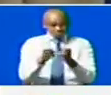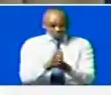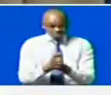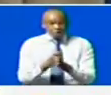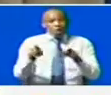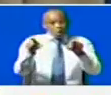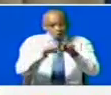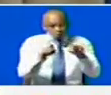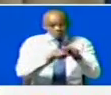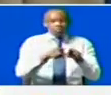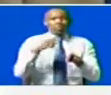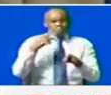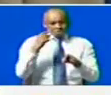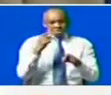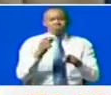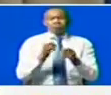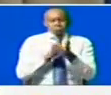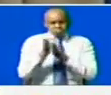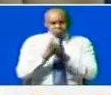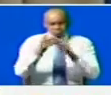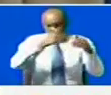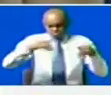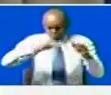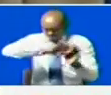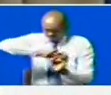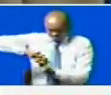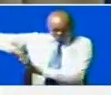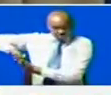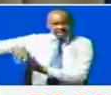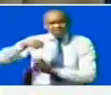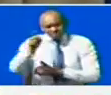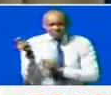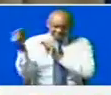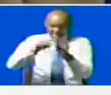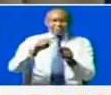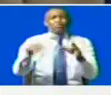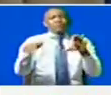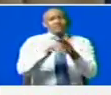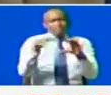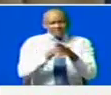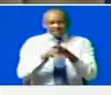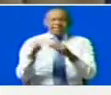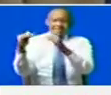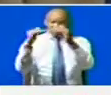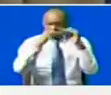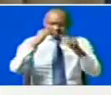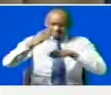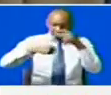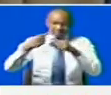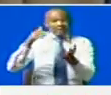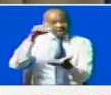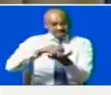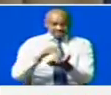will also put aside partisan ambitions to participate in the democratic process once again.